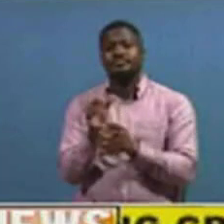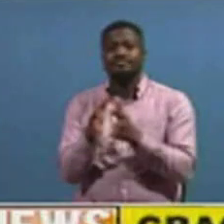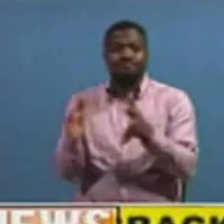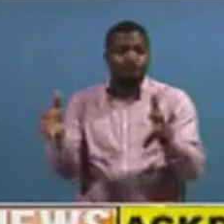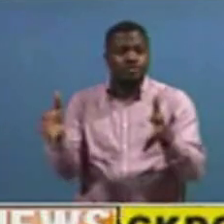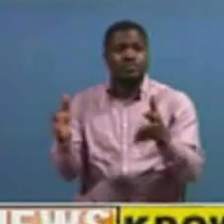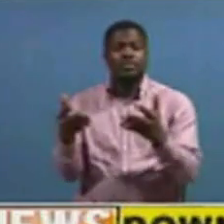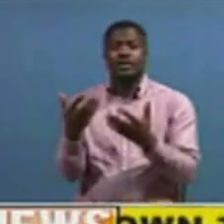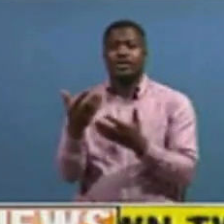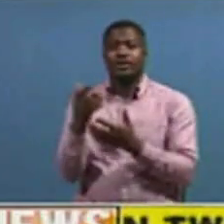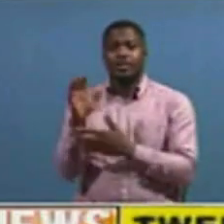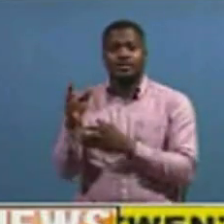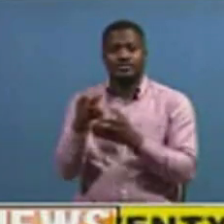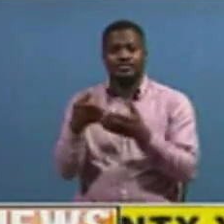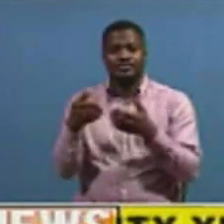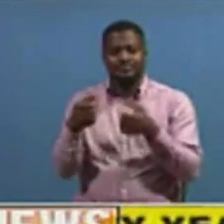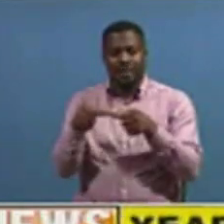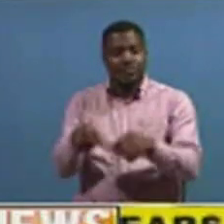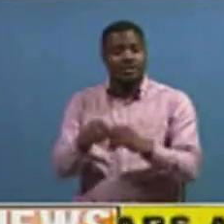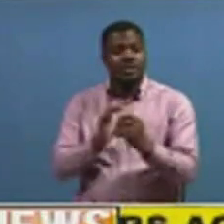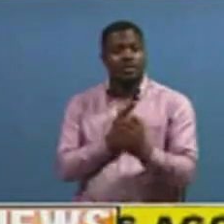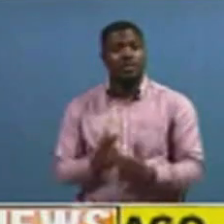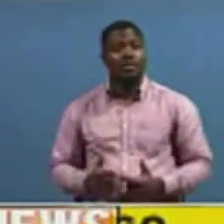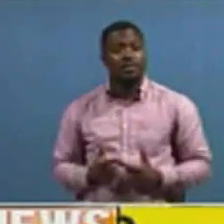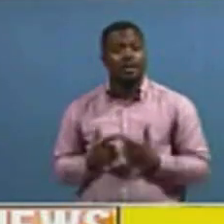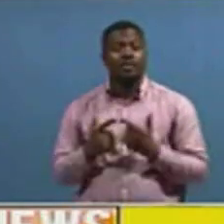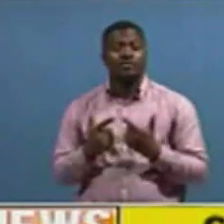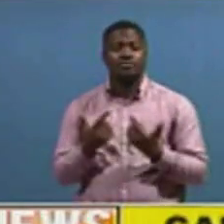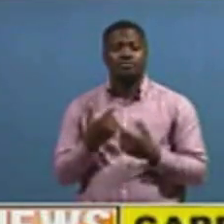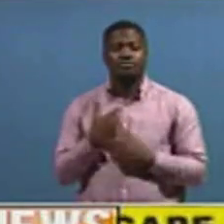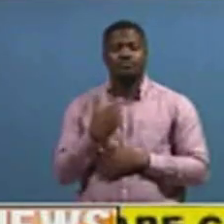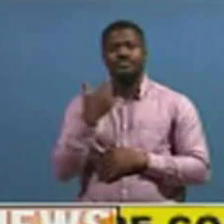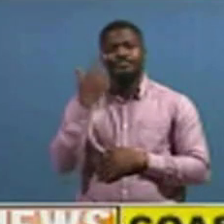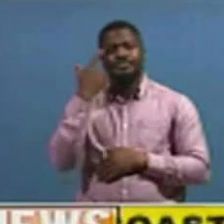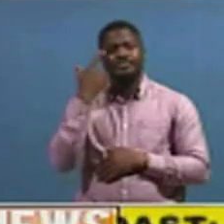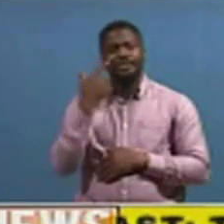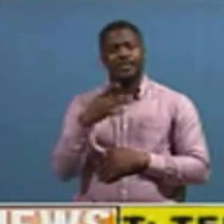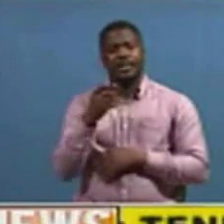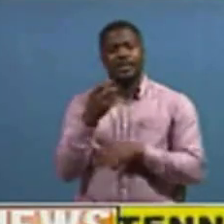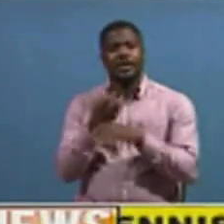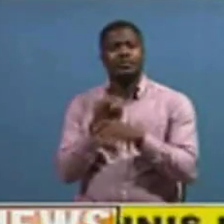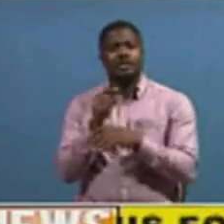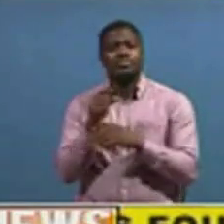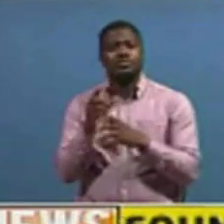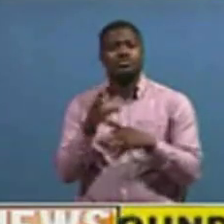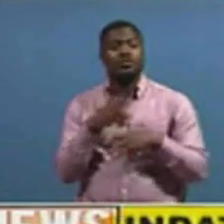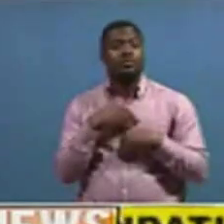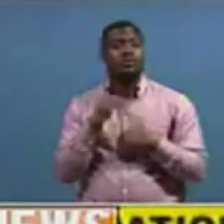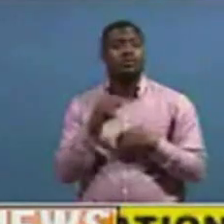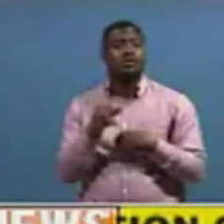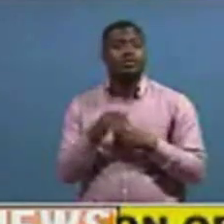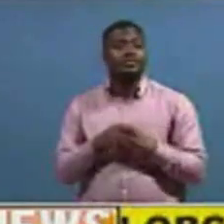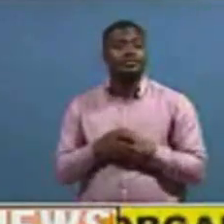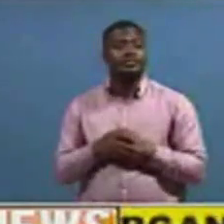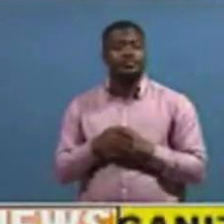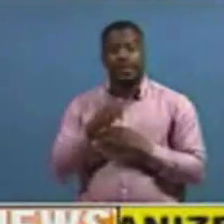expand his presence in our lives, I had very little difficulty in accepting the idea.